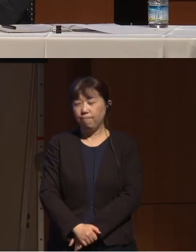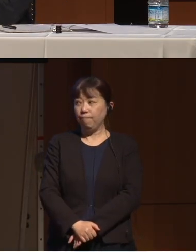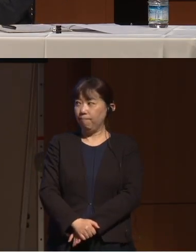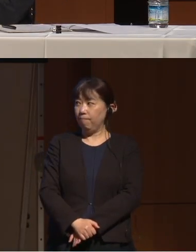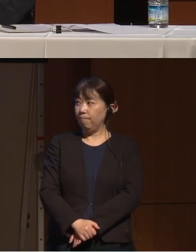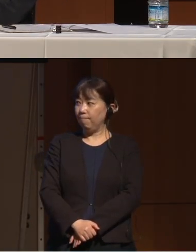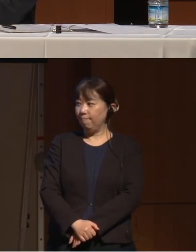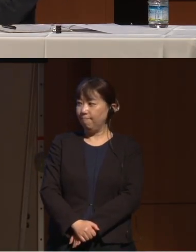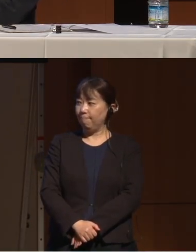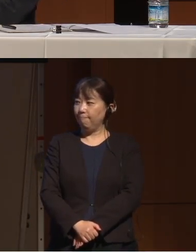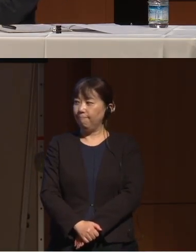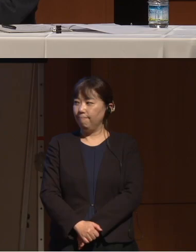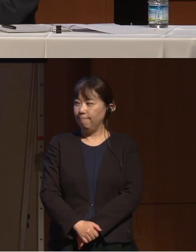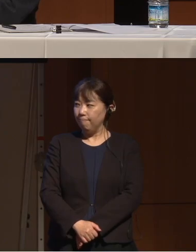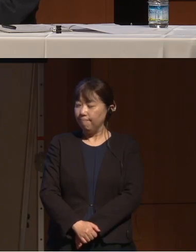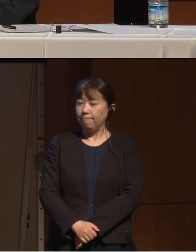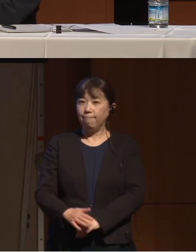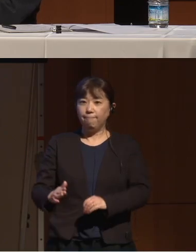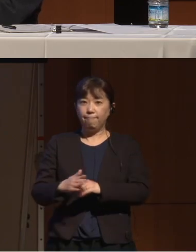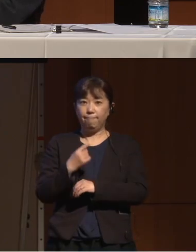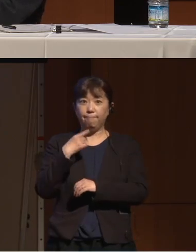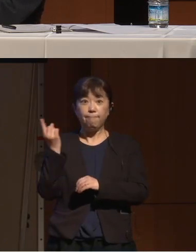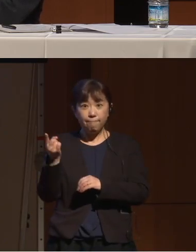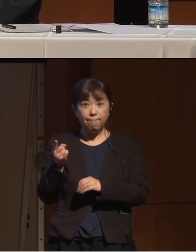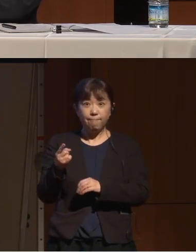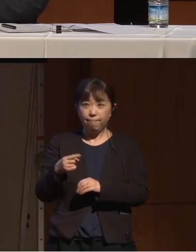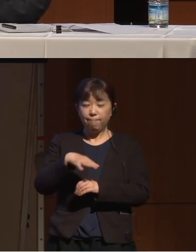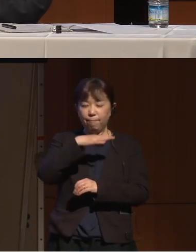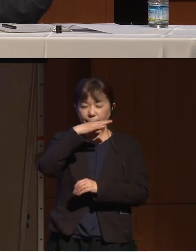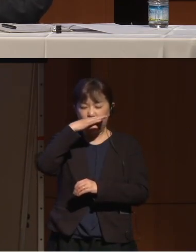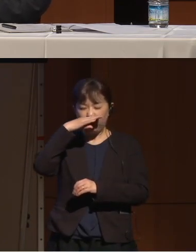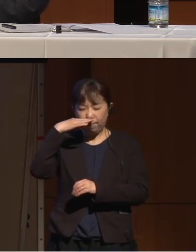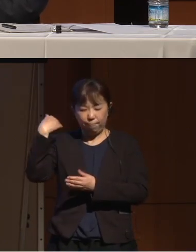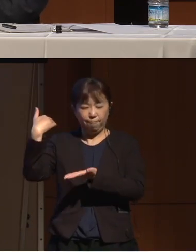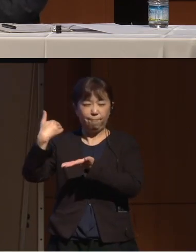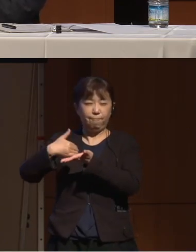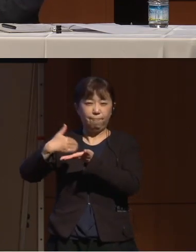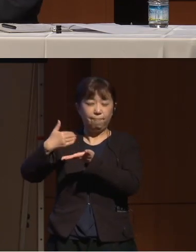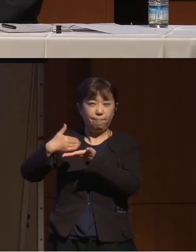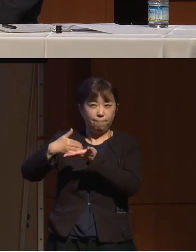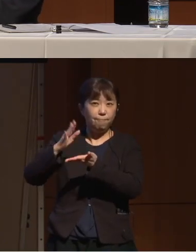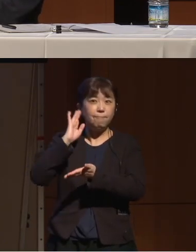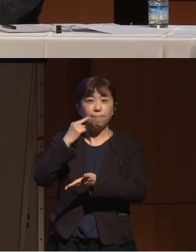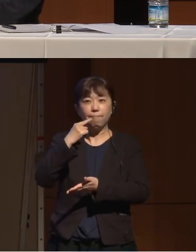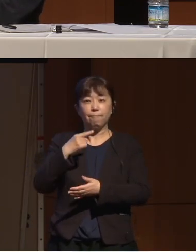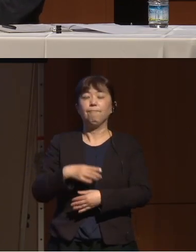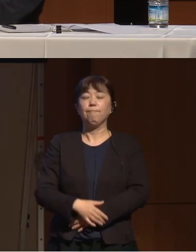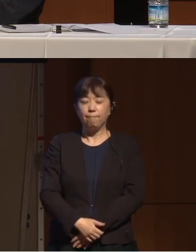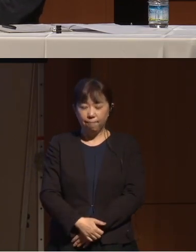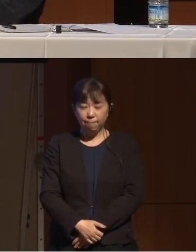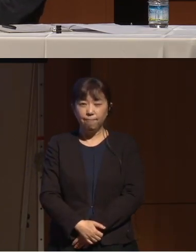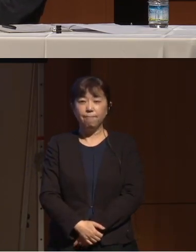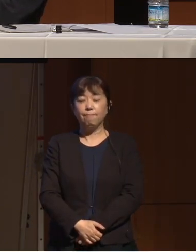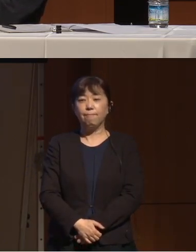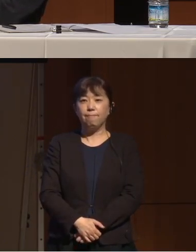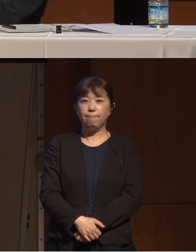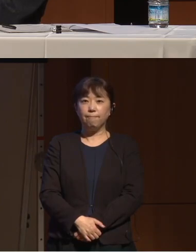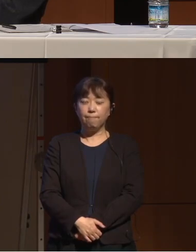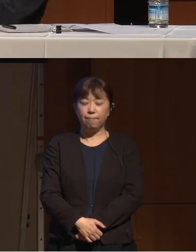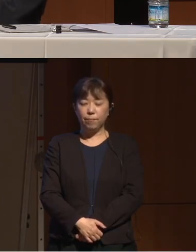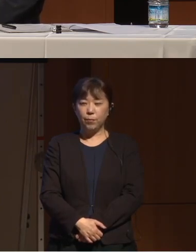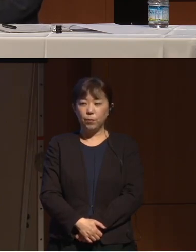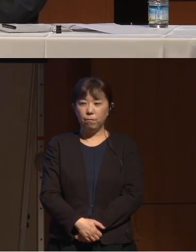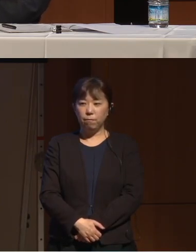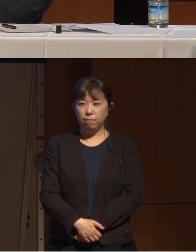We have really impressive talk today. And if you allow me to summarize